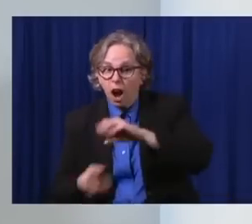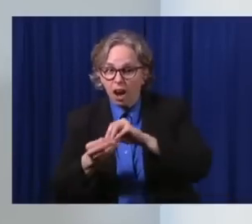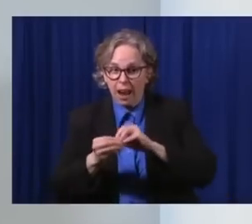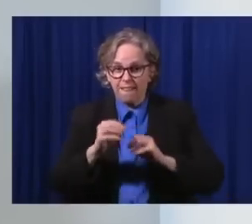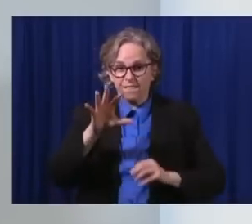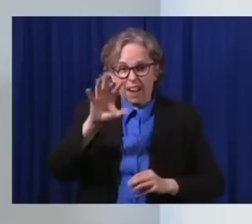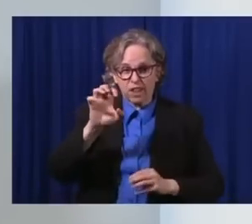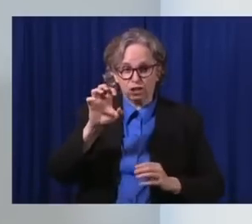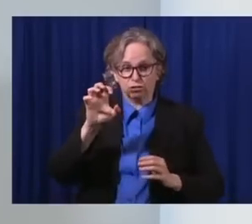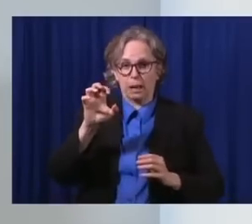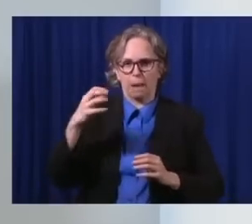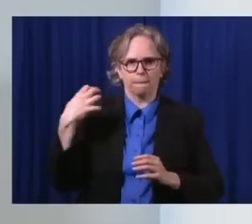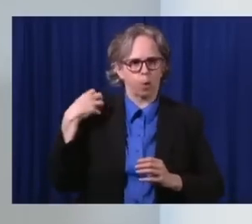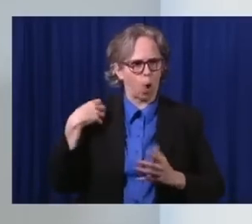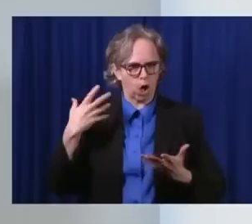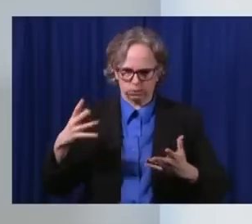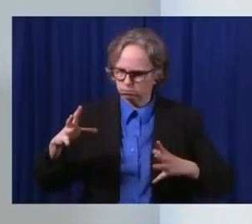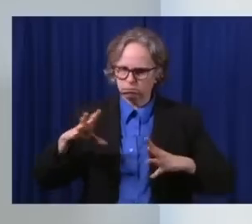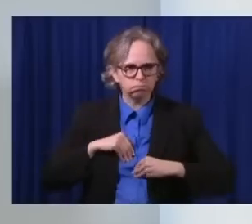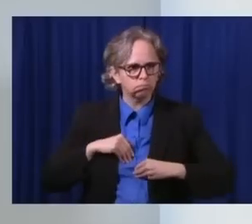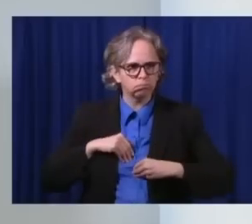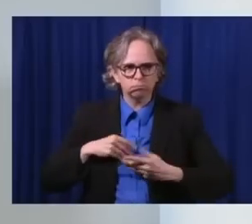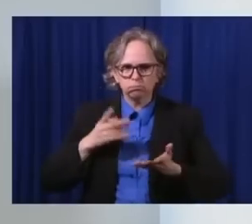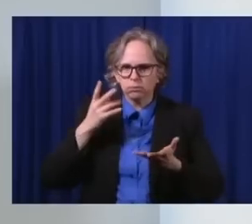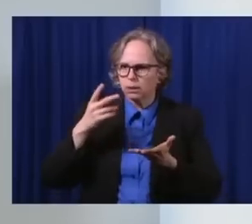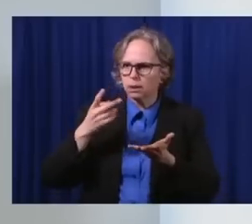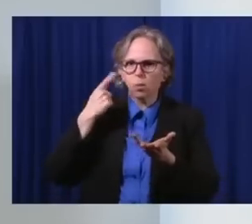the Tech Cred program, and is allowing